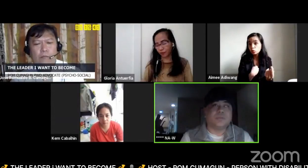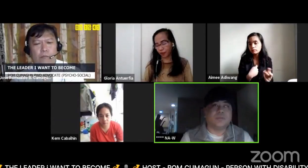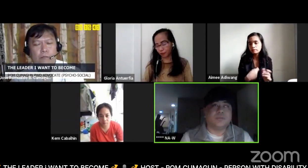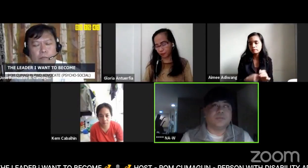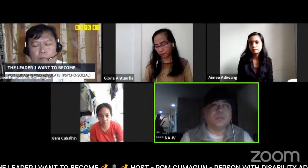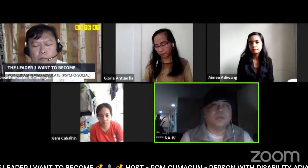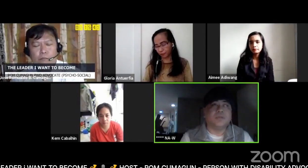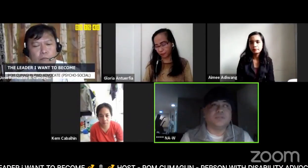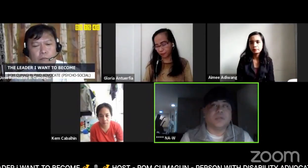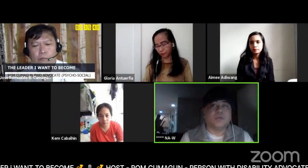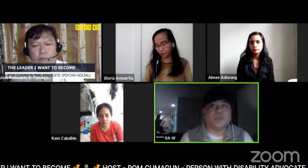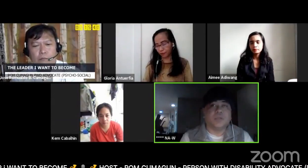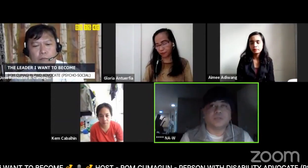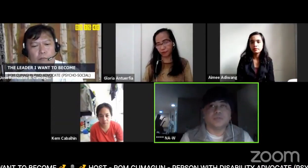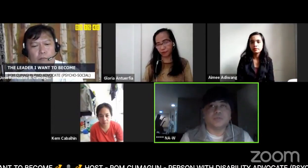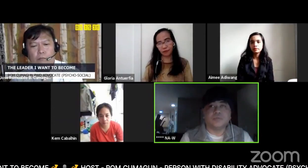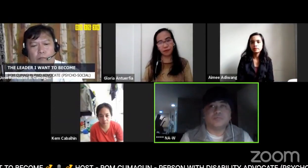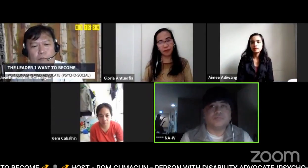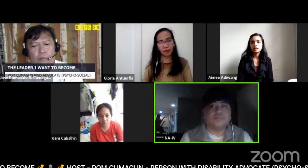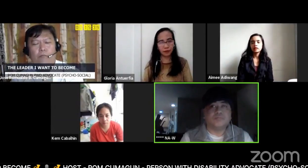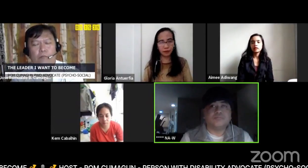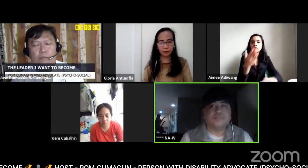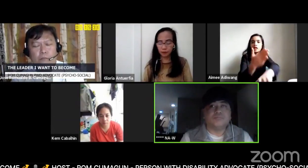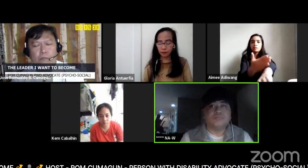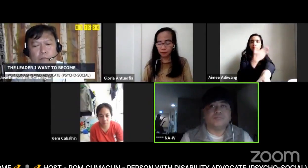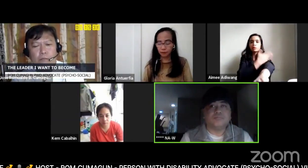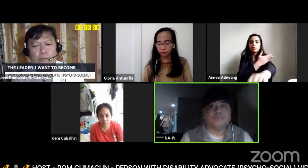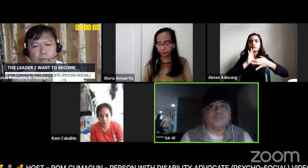is increase their connection,